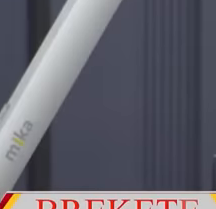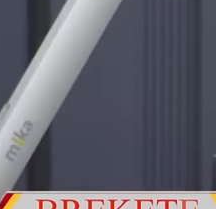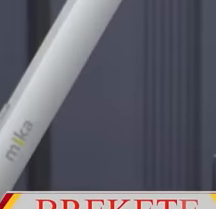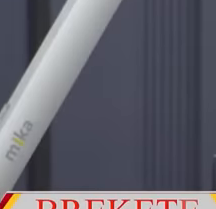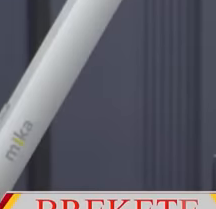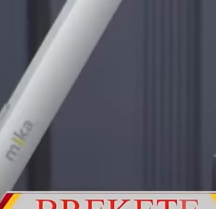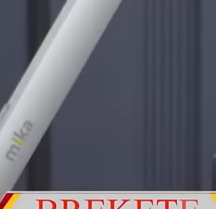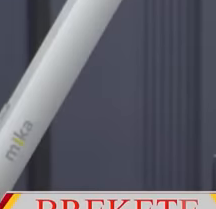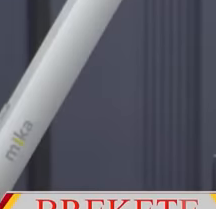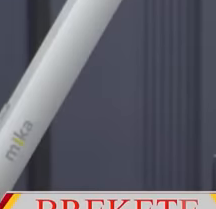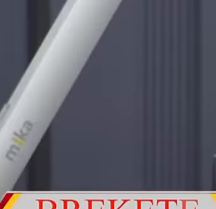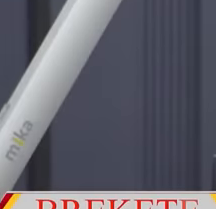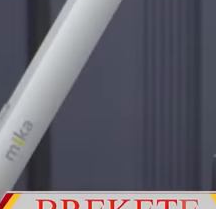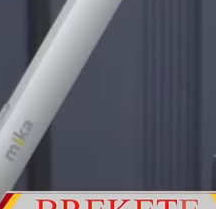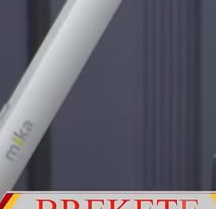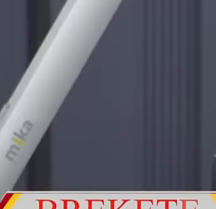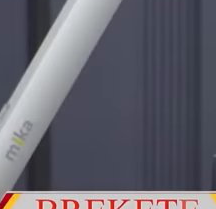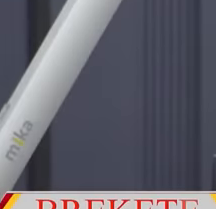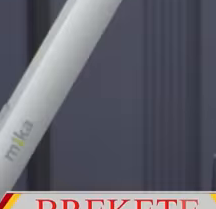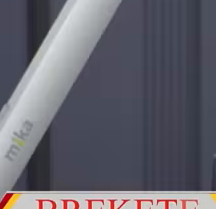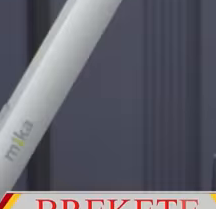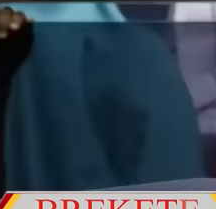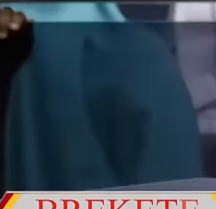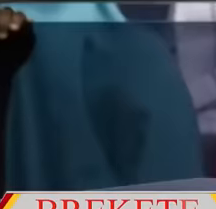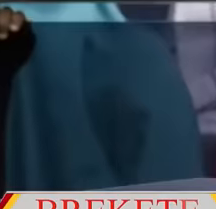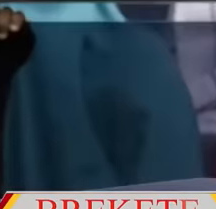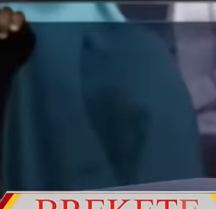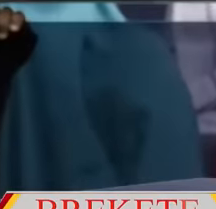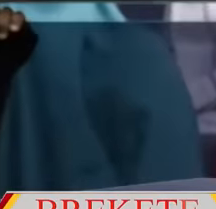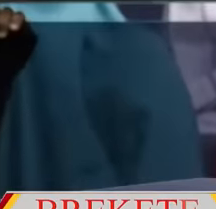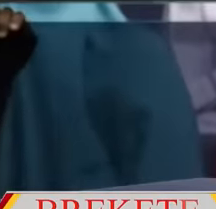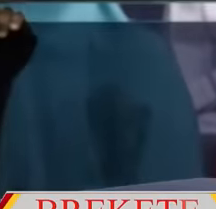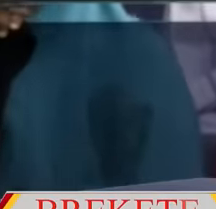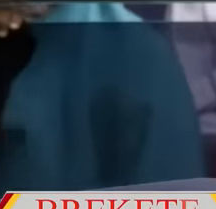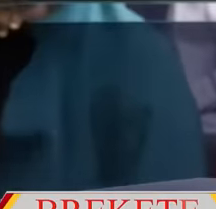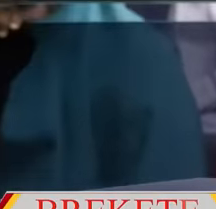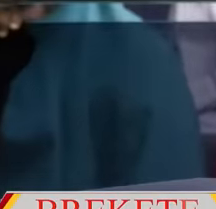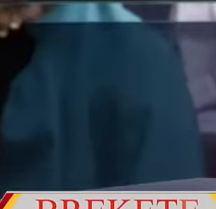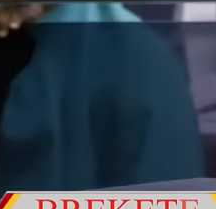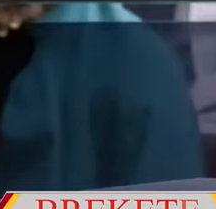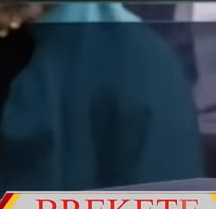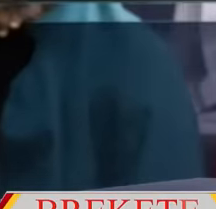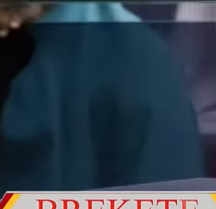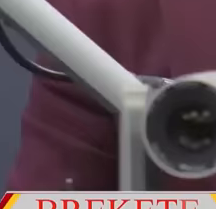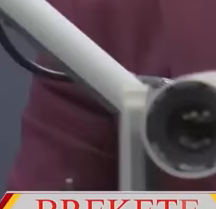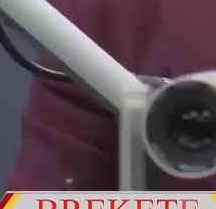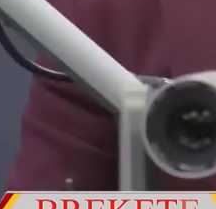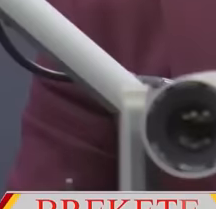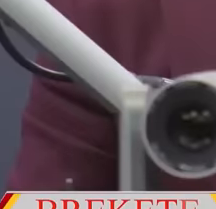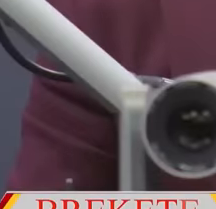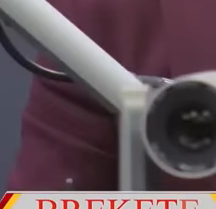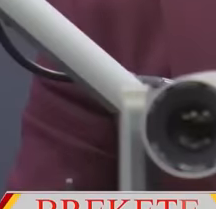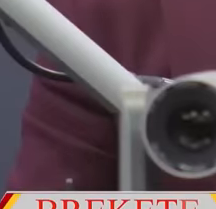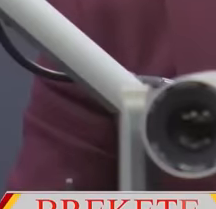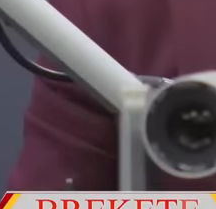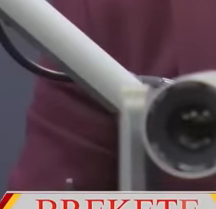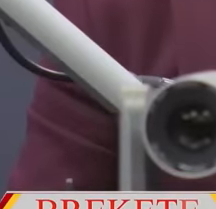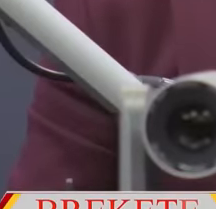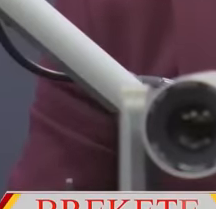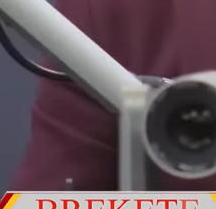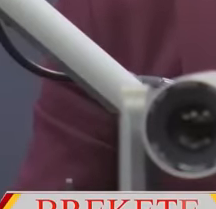with that. That is Mohbad. This same thing happened to my friend as well in Nigeria. He wrote a